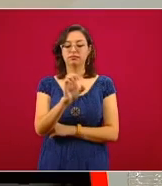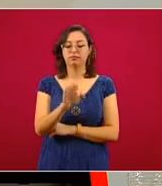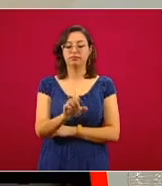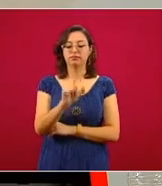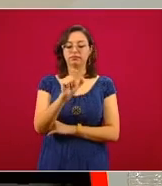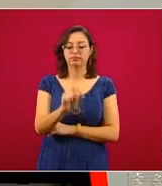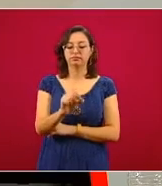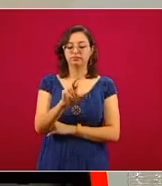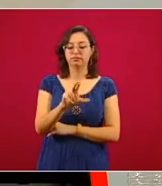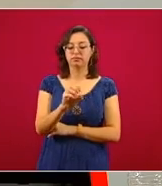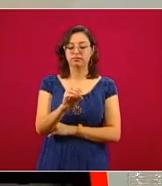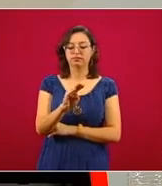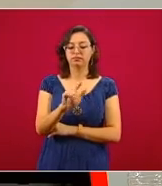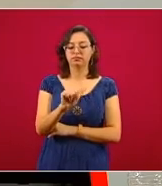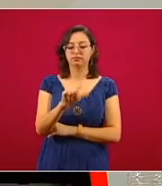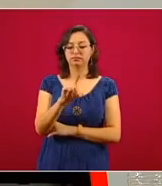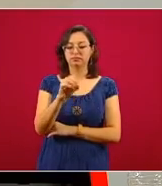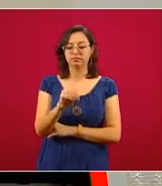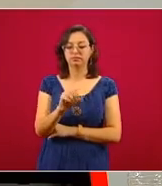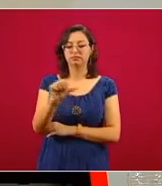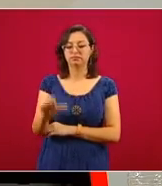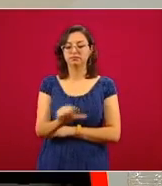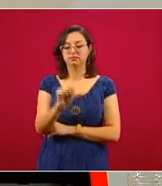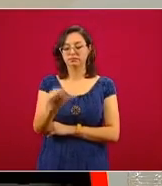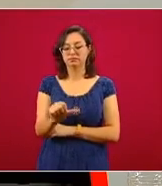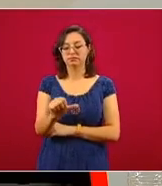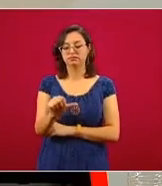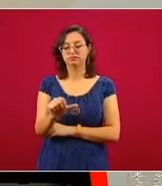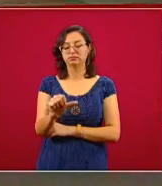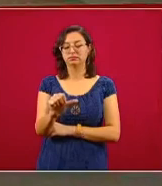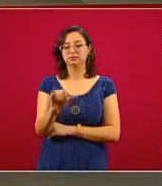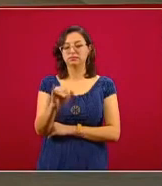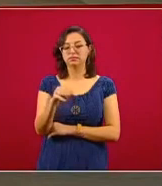Zoe.robeldo at